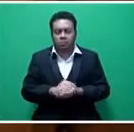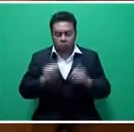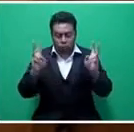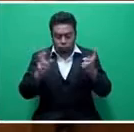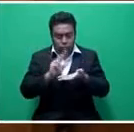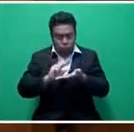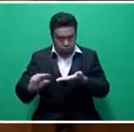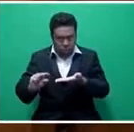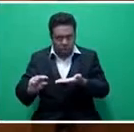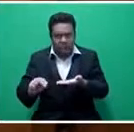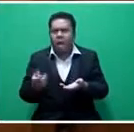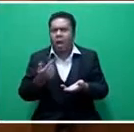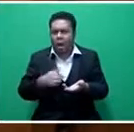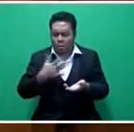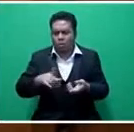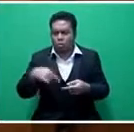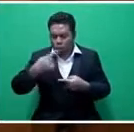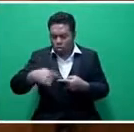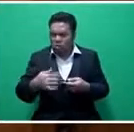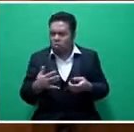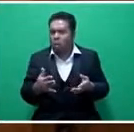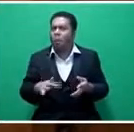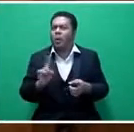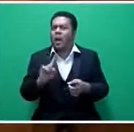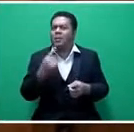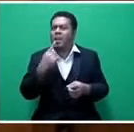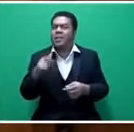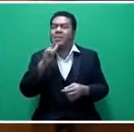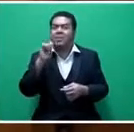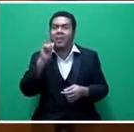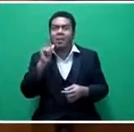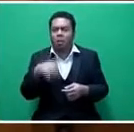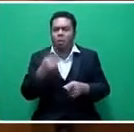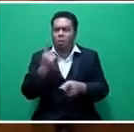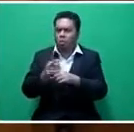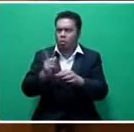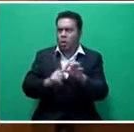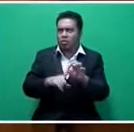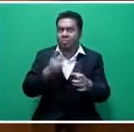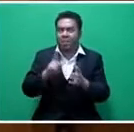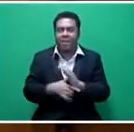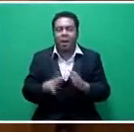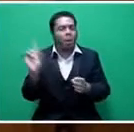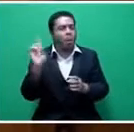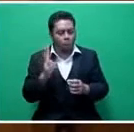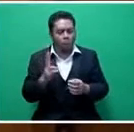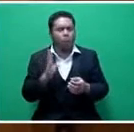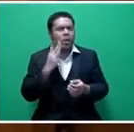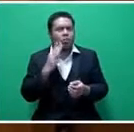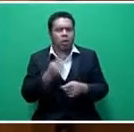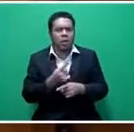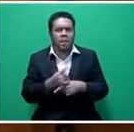and I'd like to continue on from where I left yesterday during the question sessions, again on the government's provision of